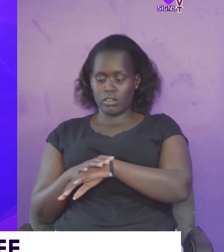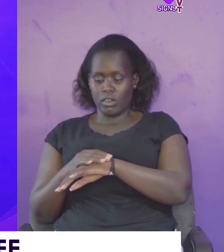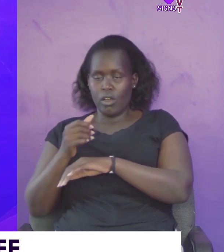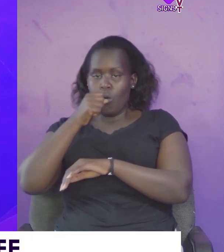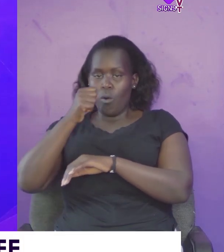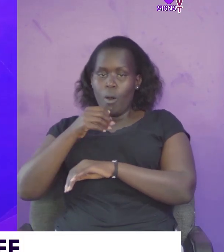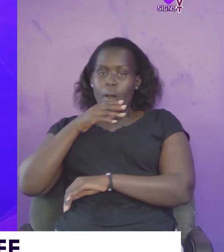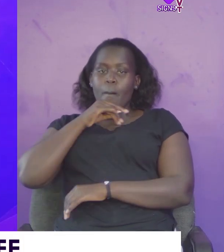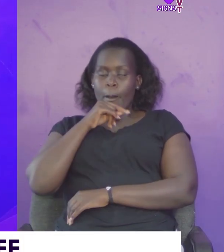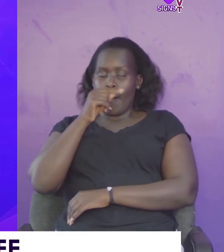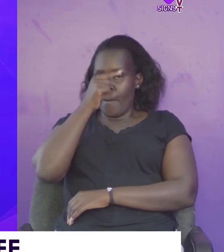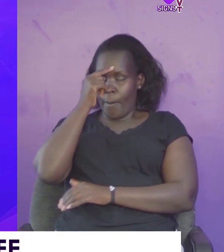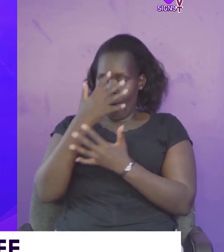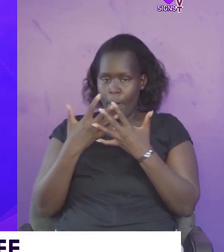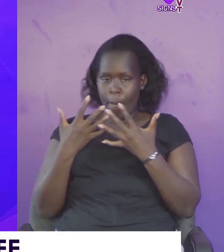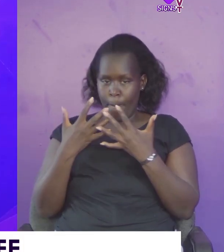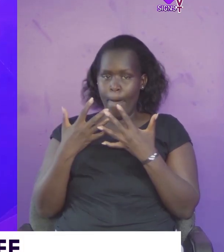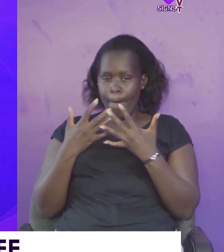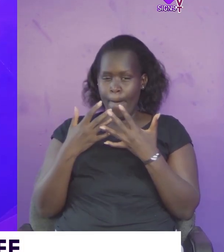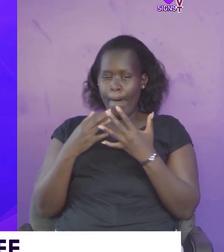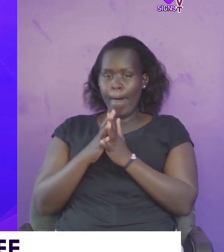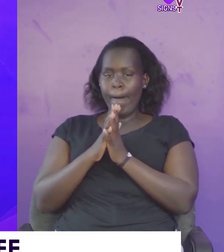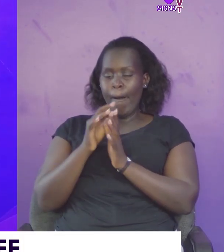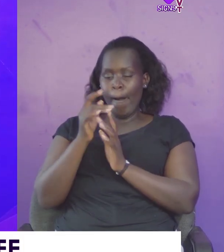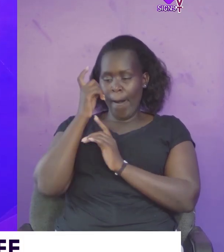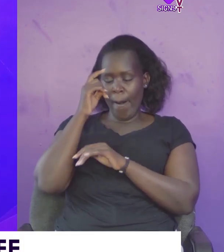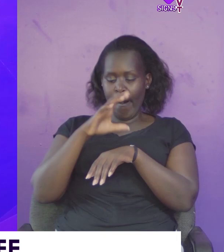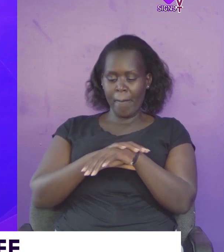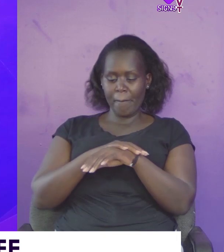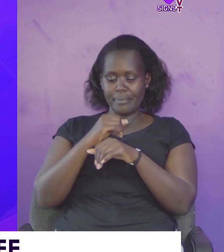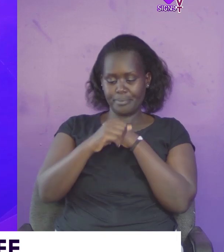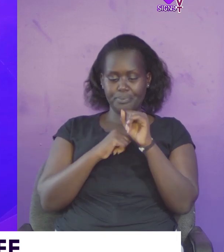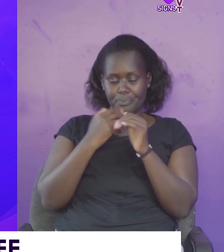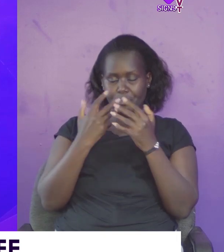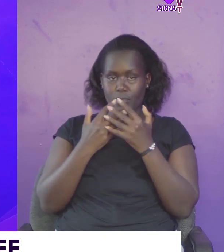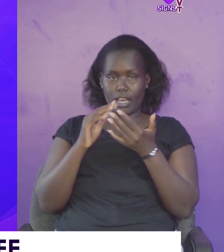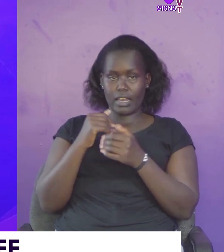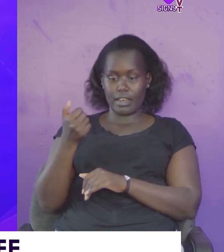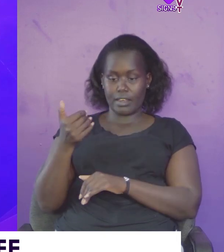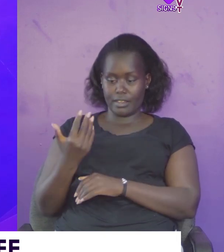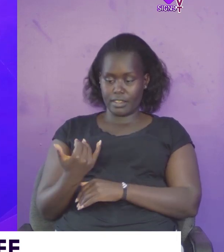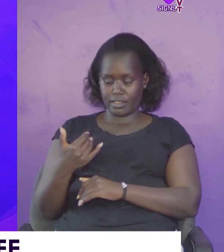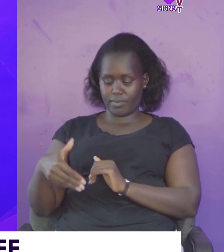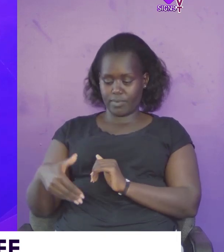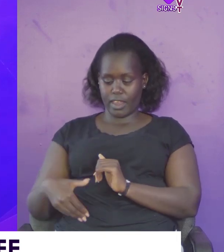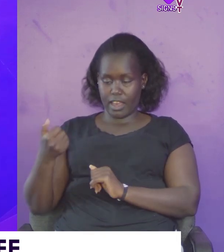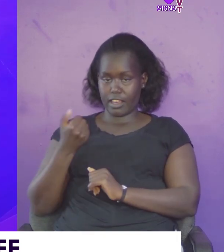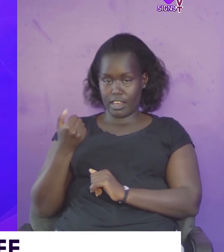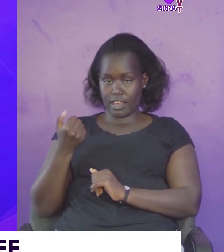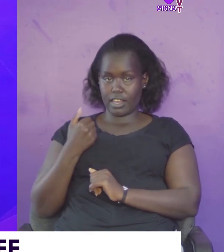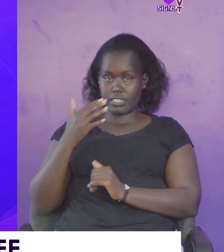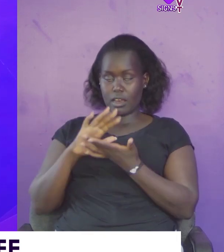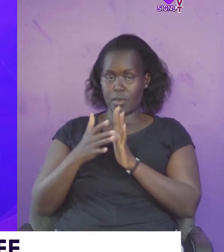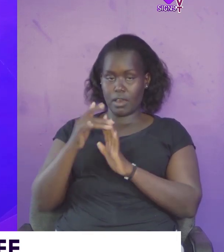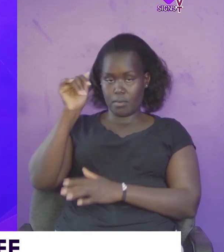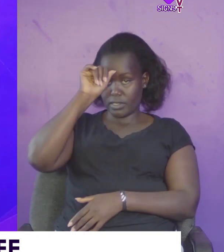of materialism? I think we are getting into an era where the young girls are getting smarter. They are not really falling into that trap.